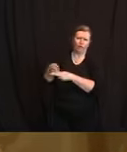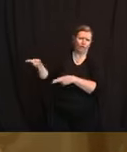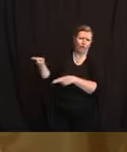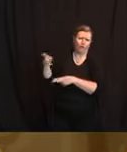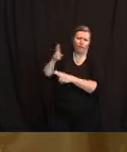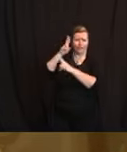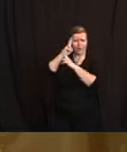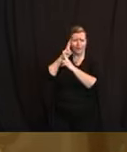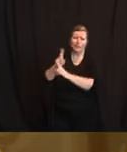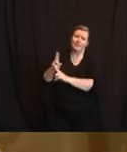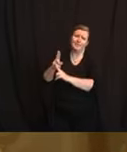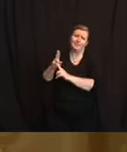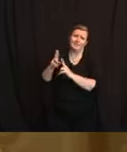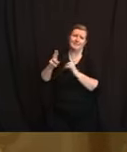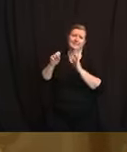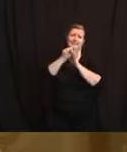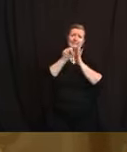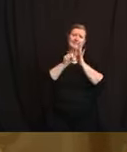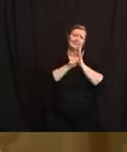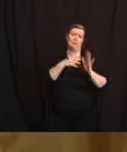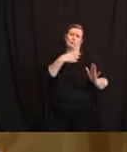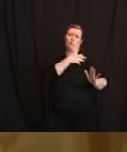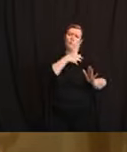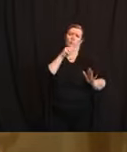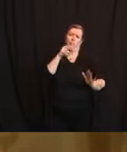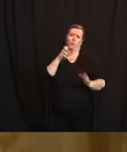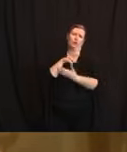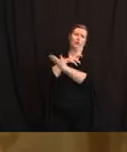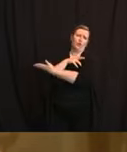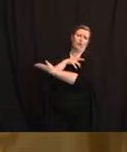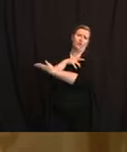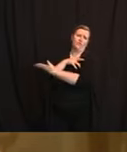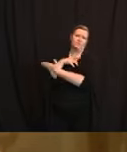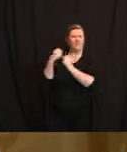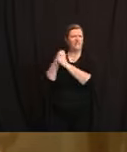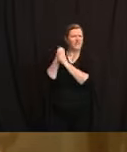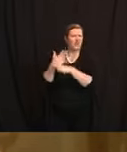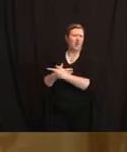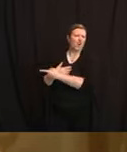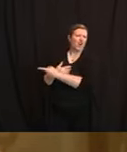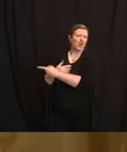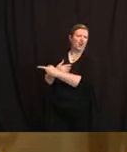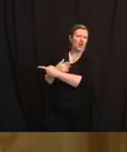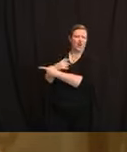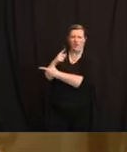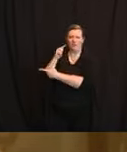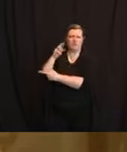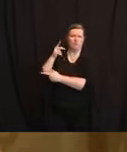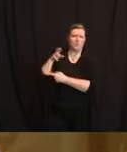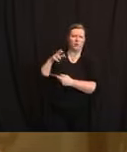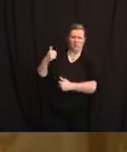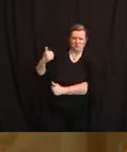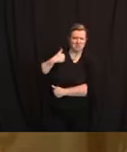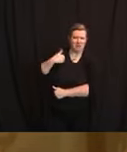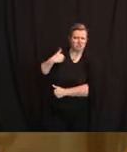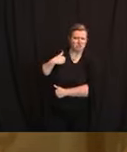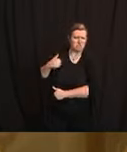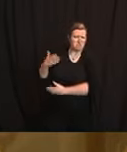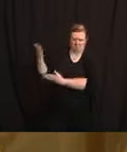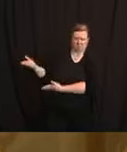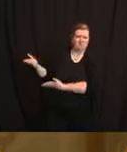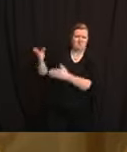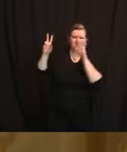The synonym for trooper is fighter, warrior, soldier. She fits the bill on all of those things and then some, and